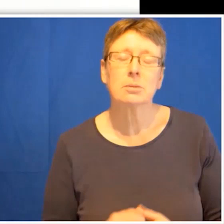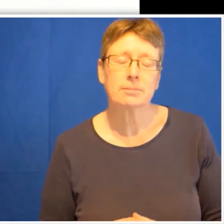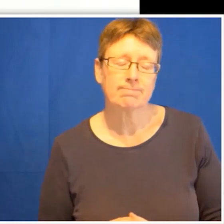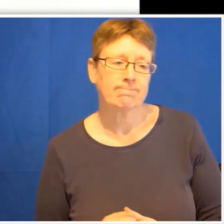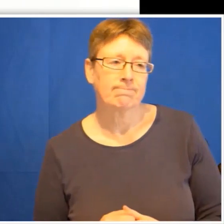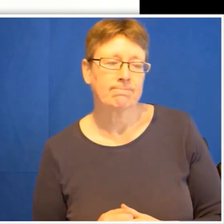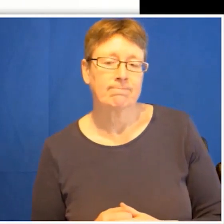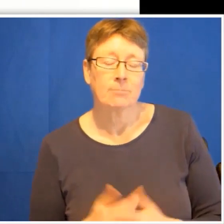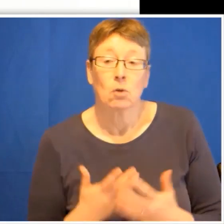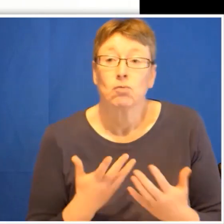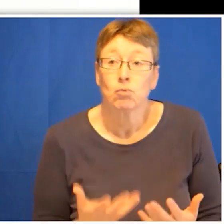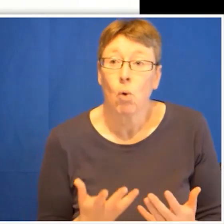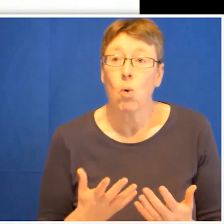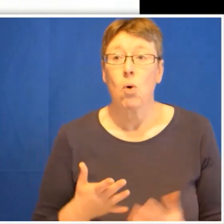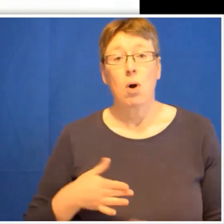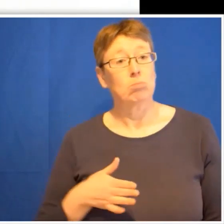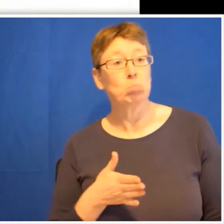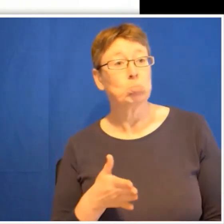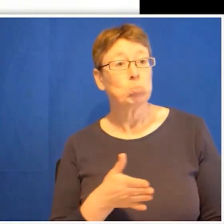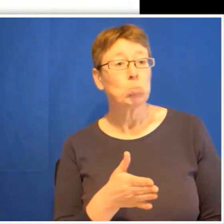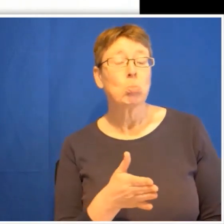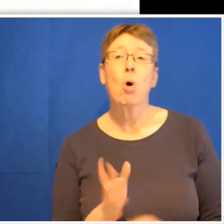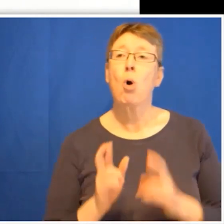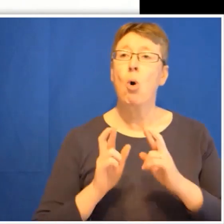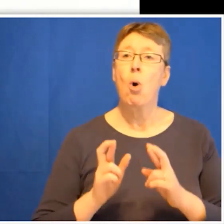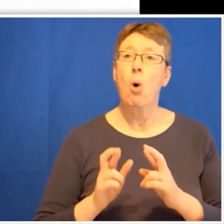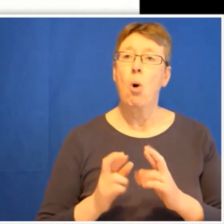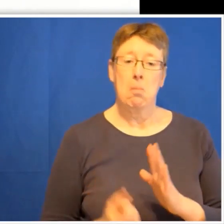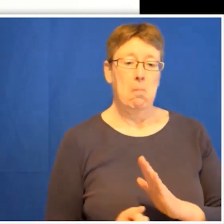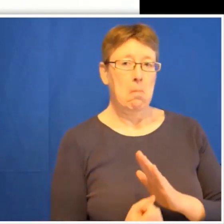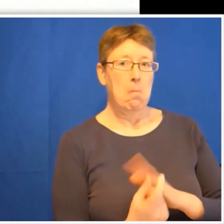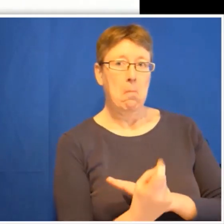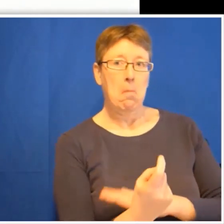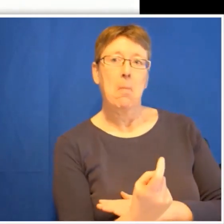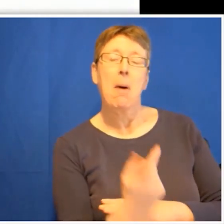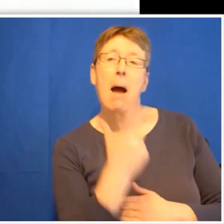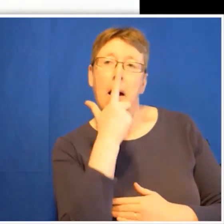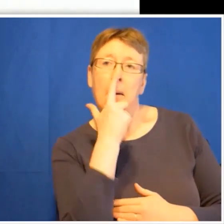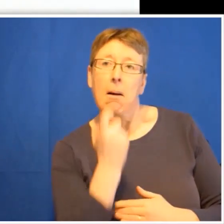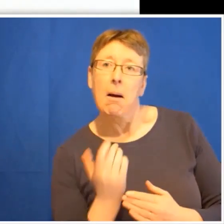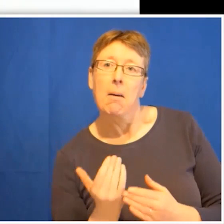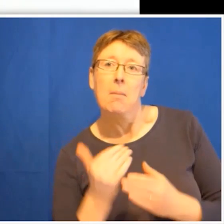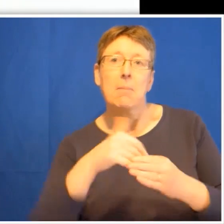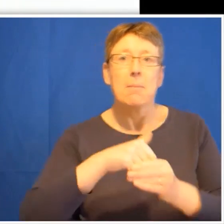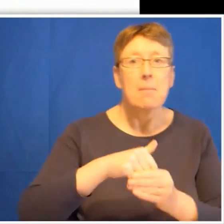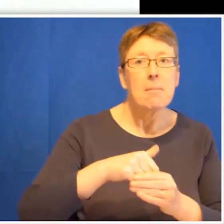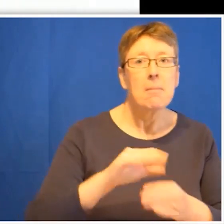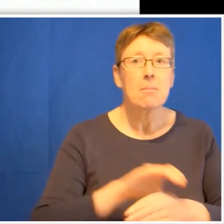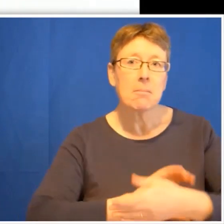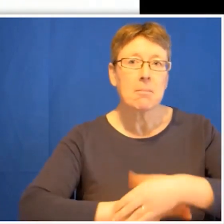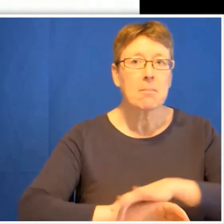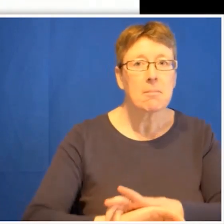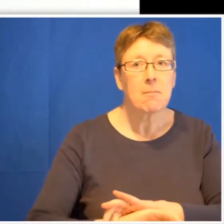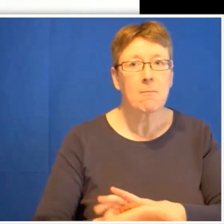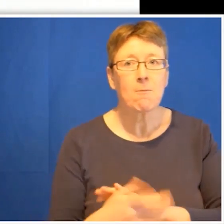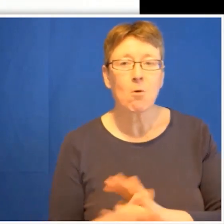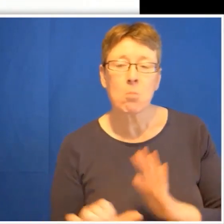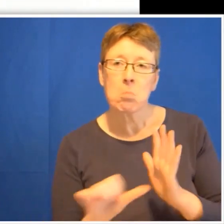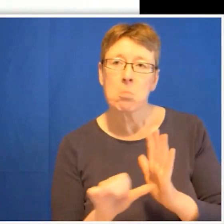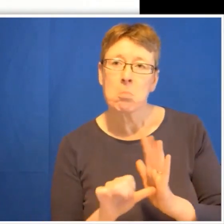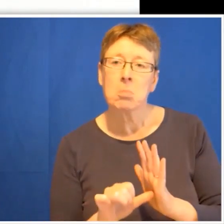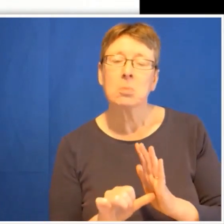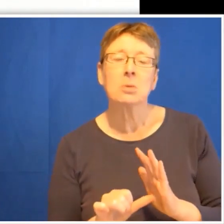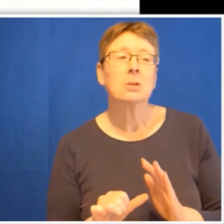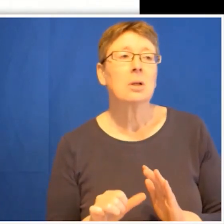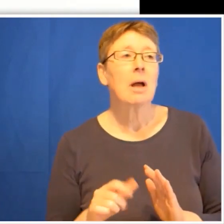all face. So as you go through, I hope you have many opportunities to tackle these sorts of problems.